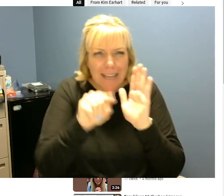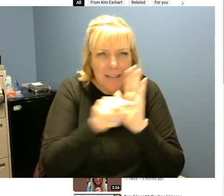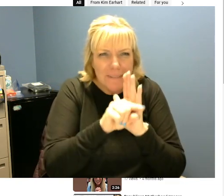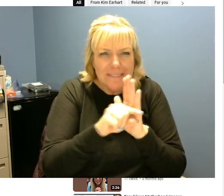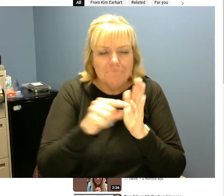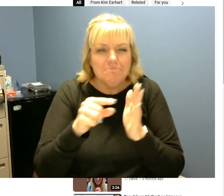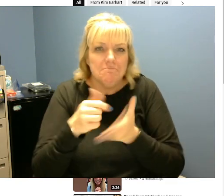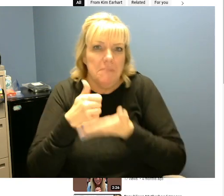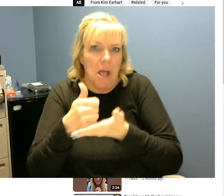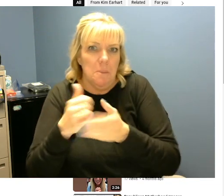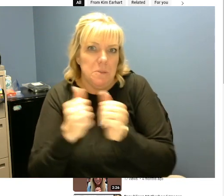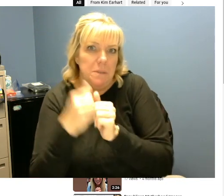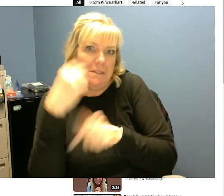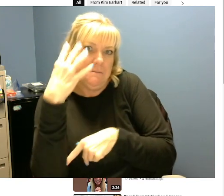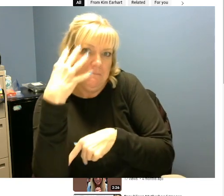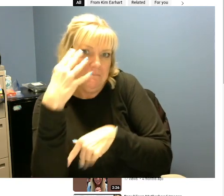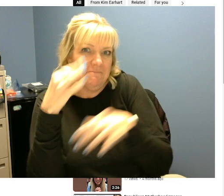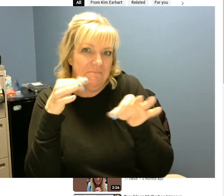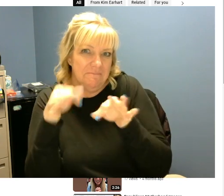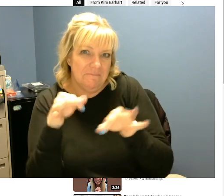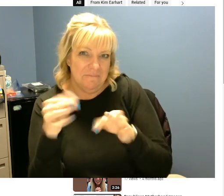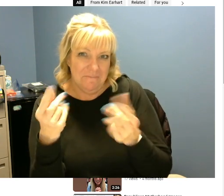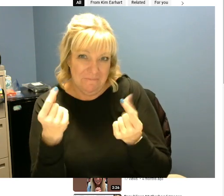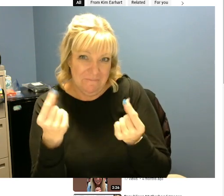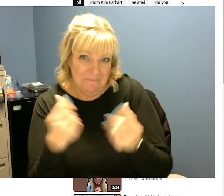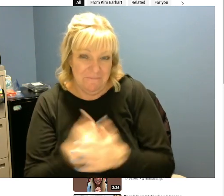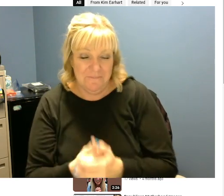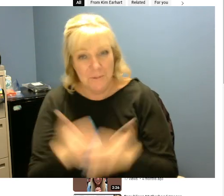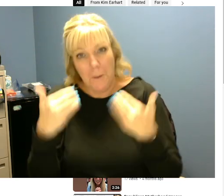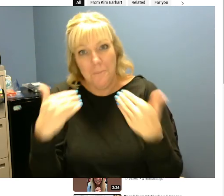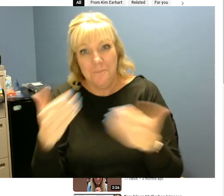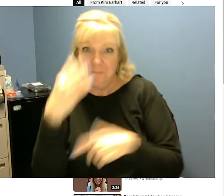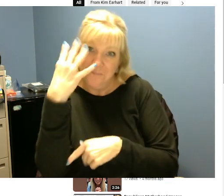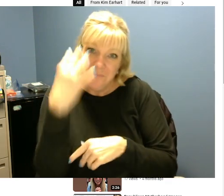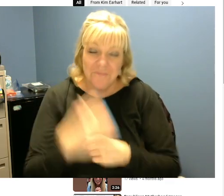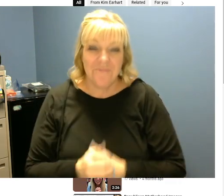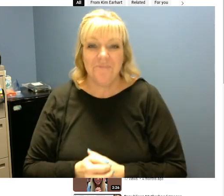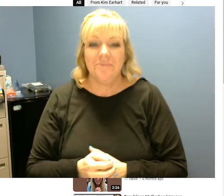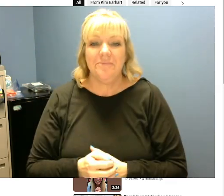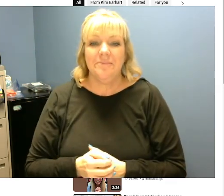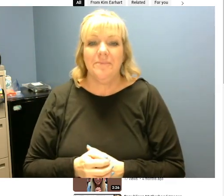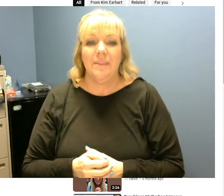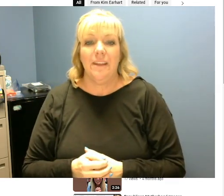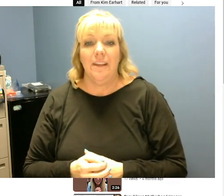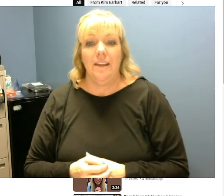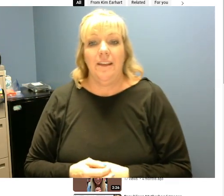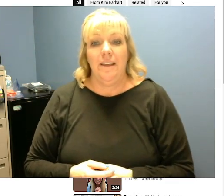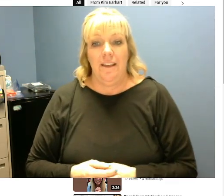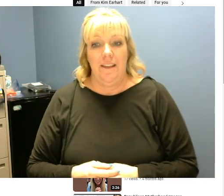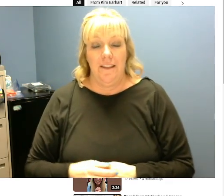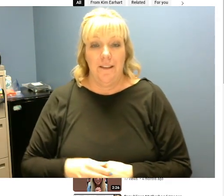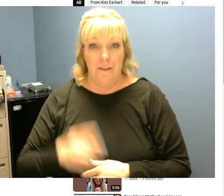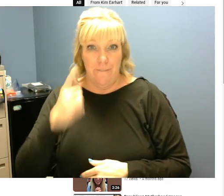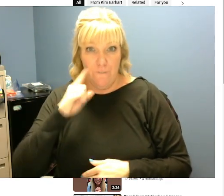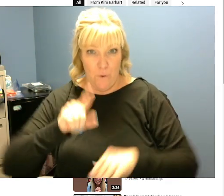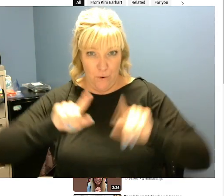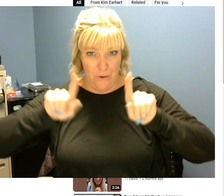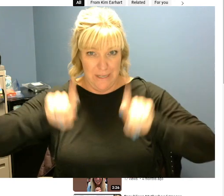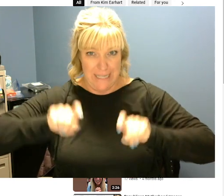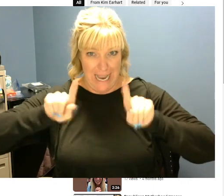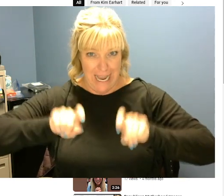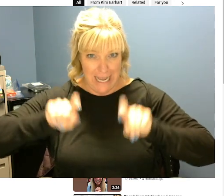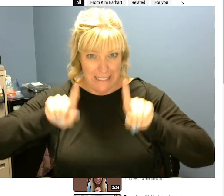um, here's a video explanation. So what you want to do for the exam